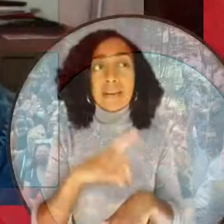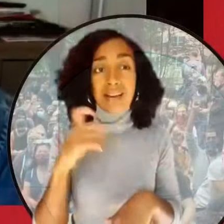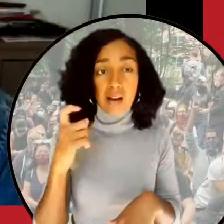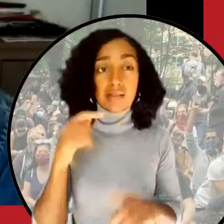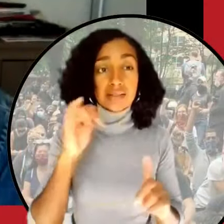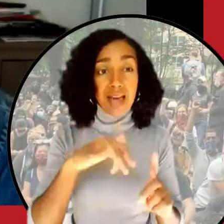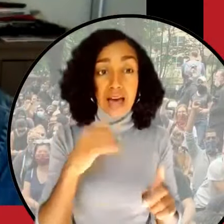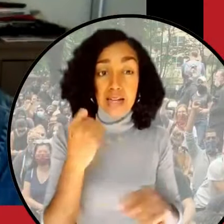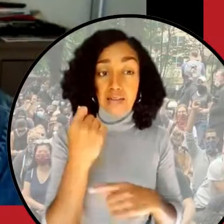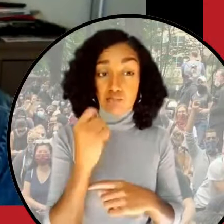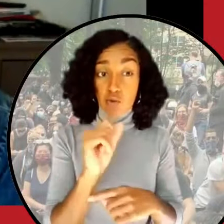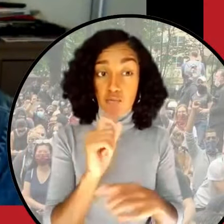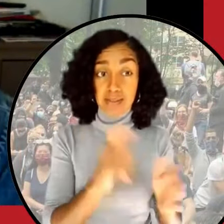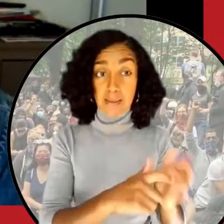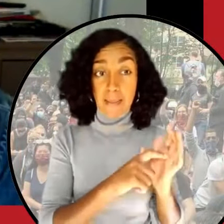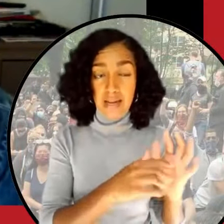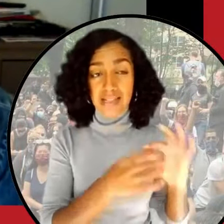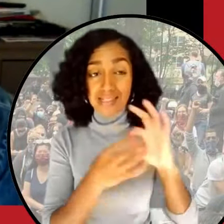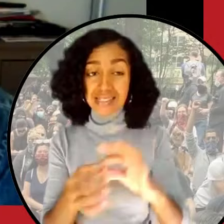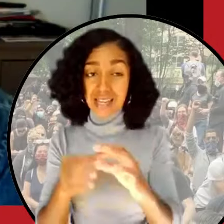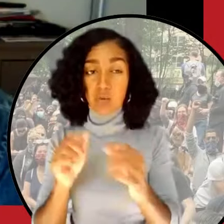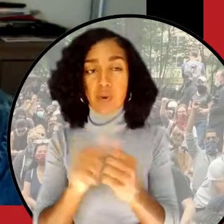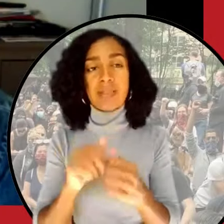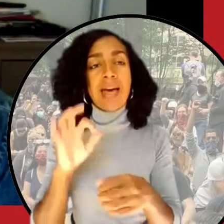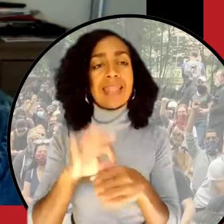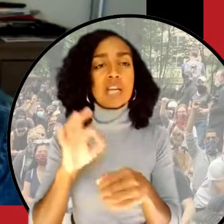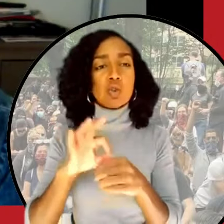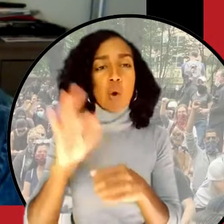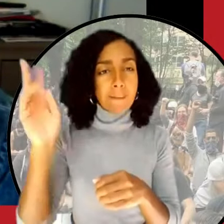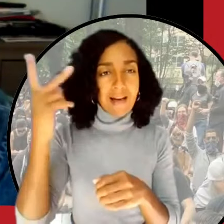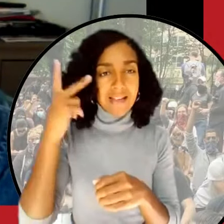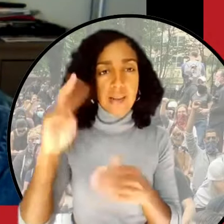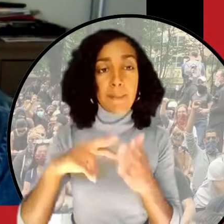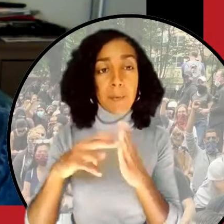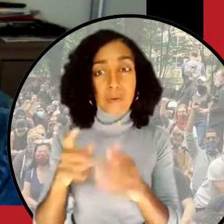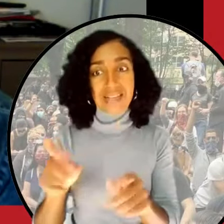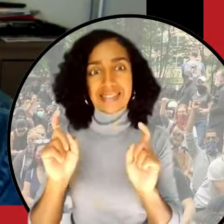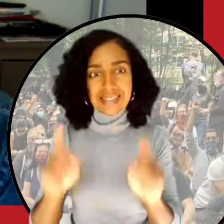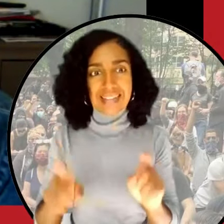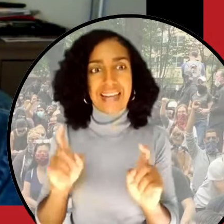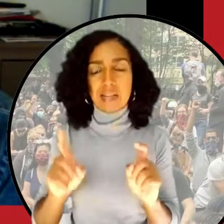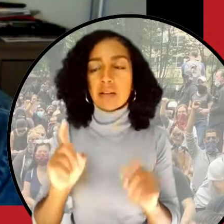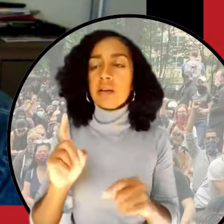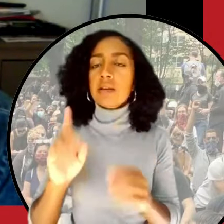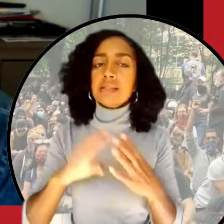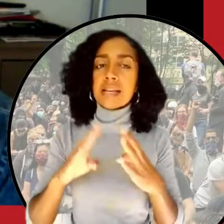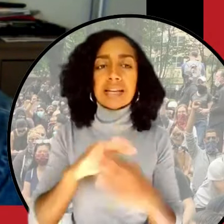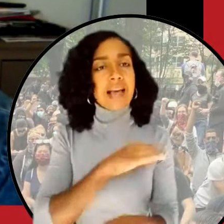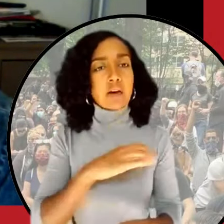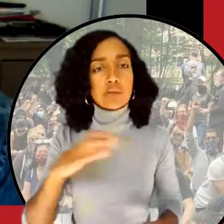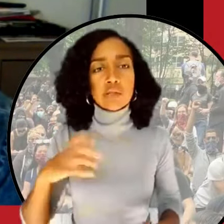to electoral politics, and that we need city council members that are going to get